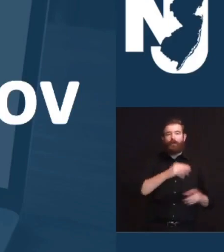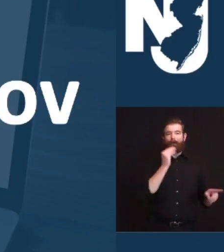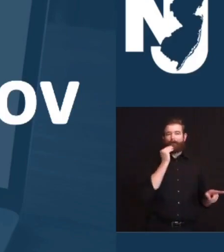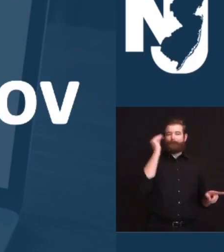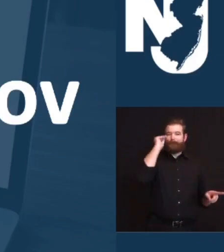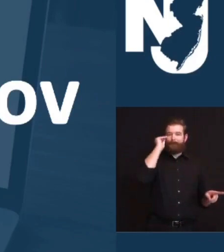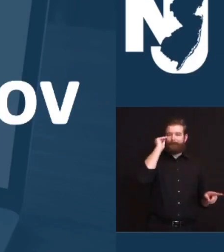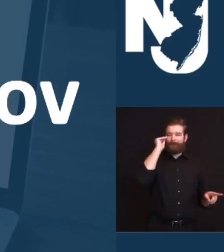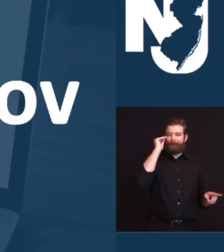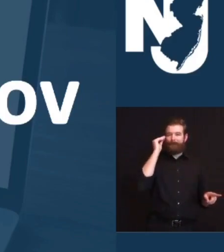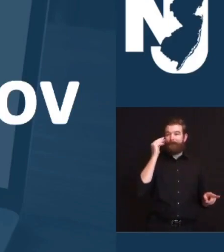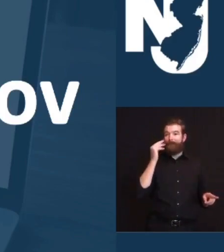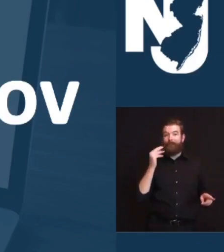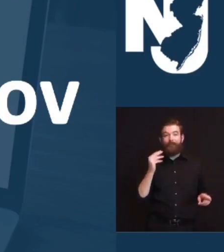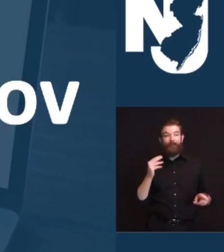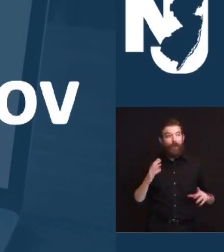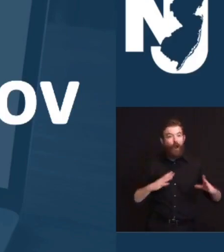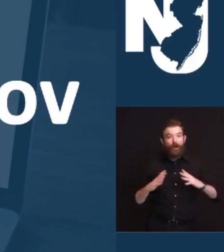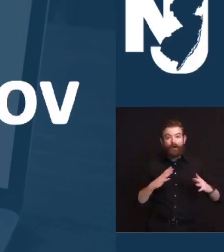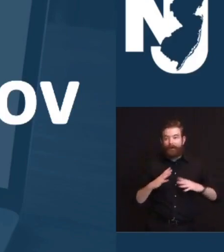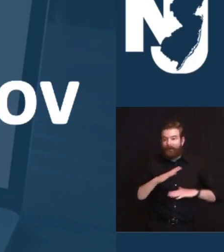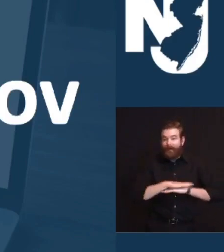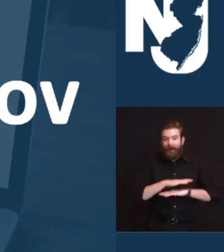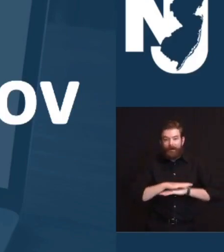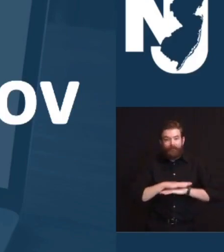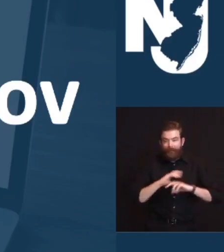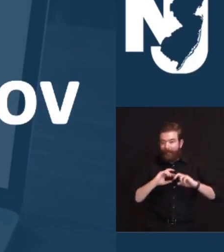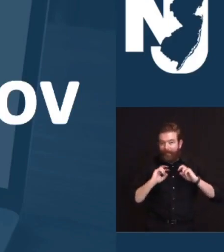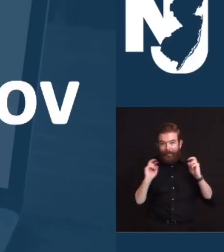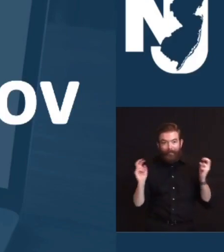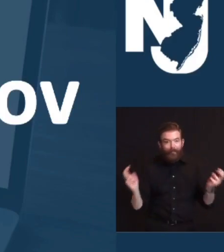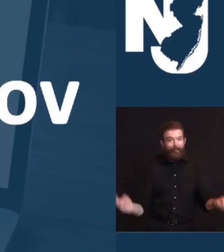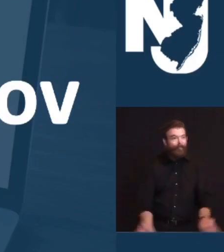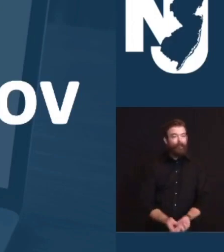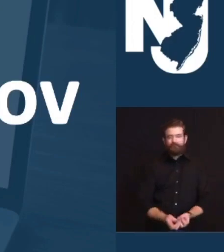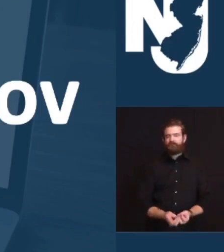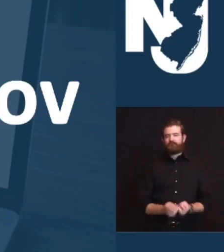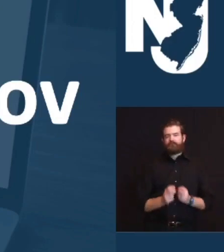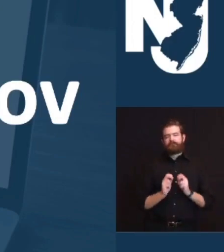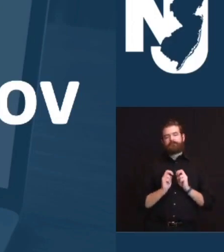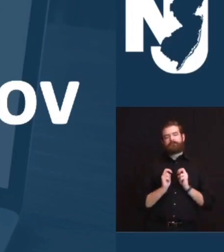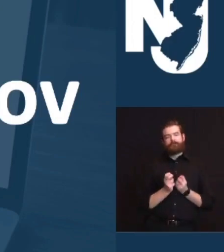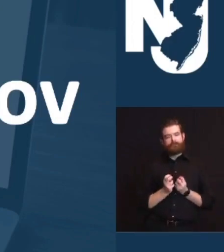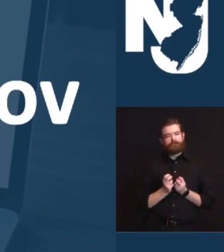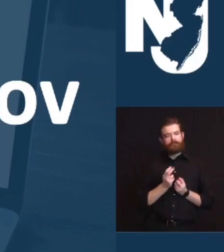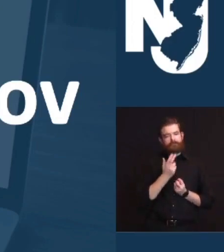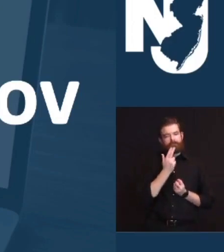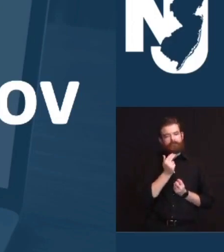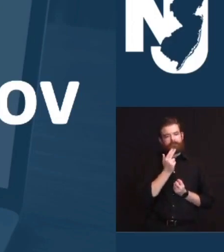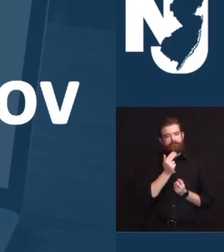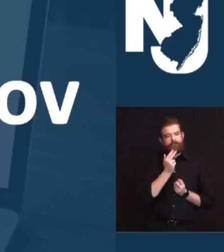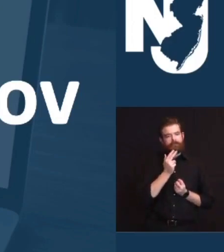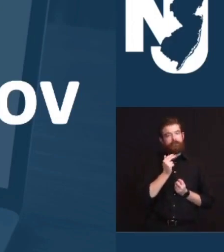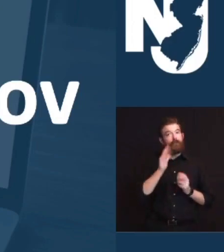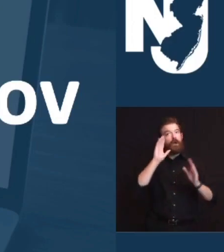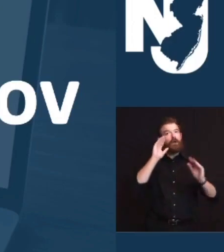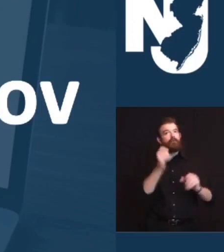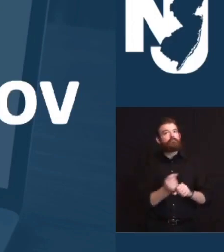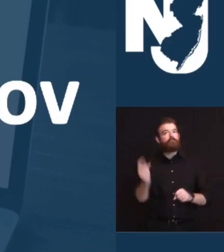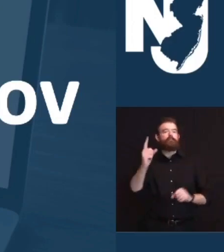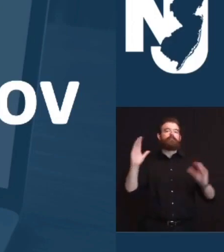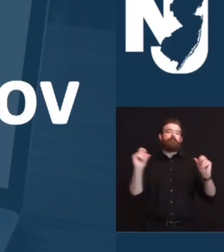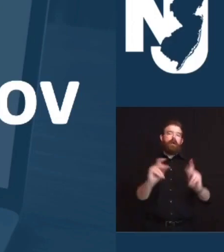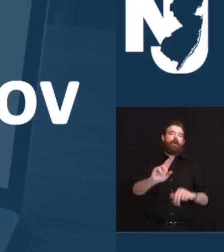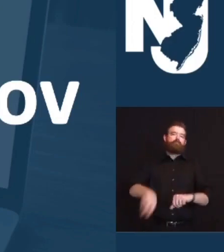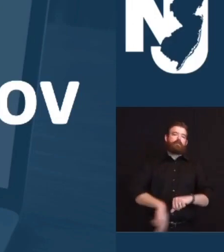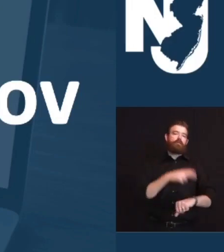help ensure that you can once again gather at a larger one next year. And I mentioned this is a topic we're going to be addressing not